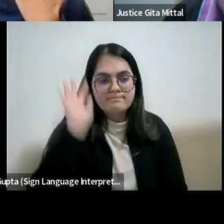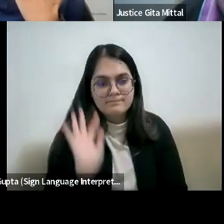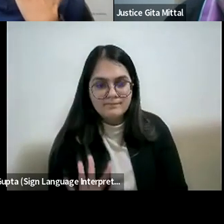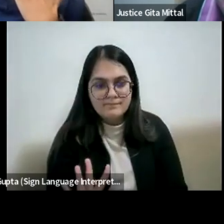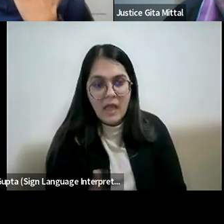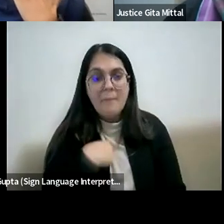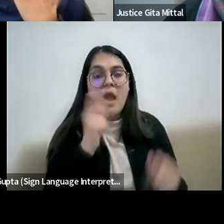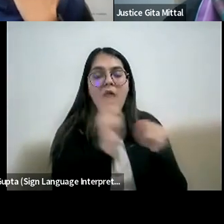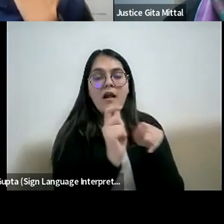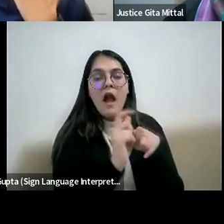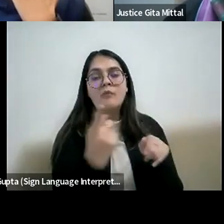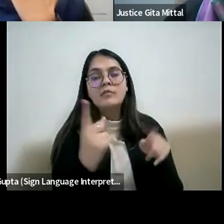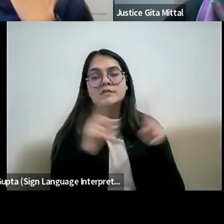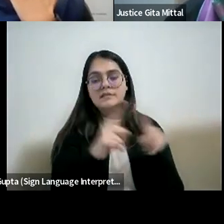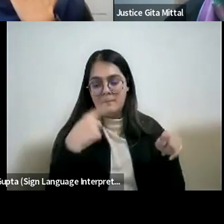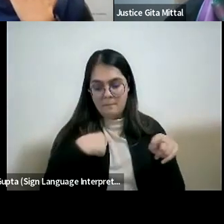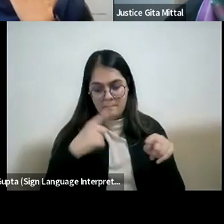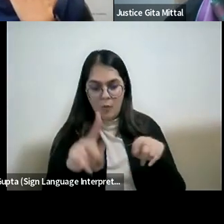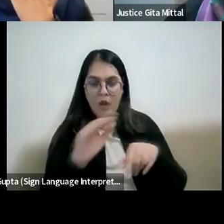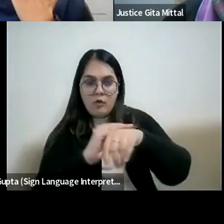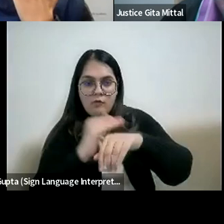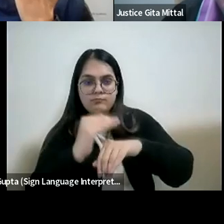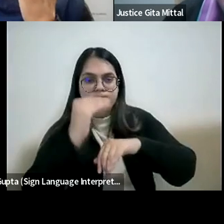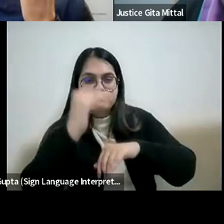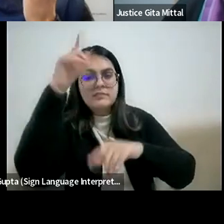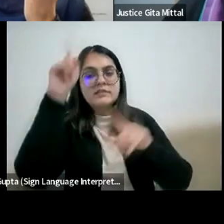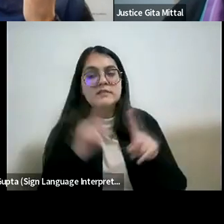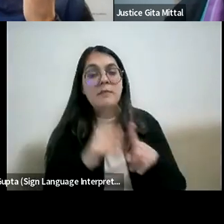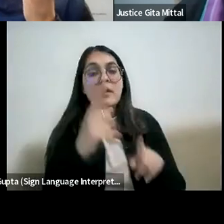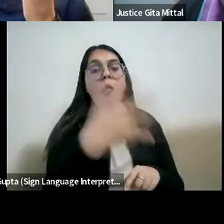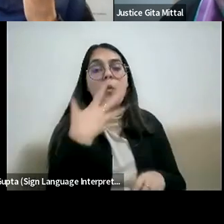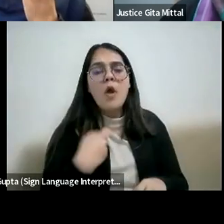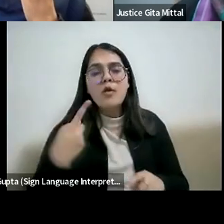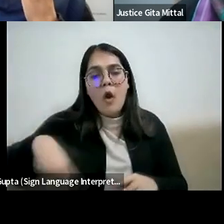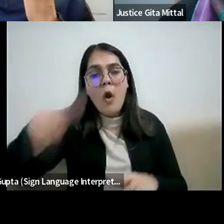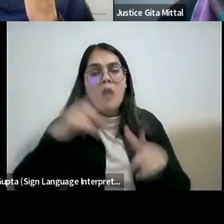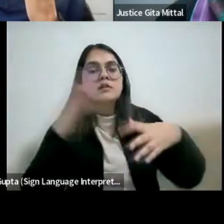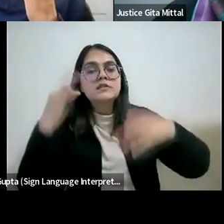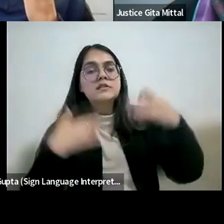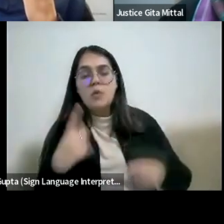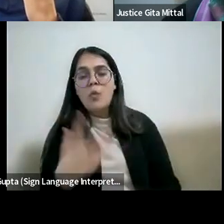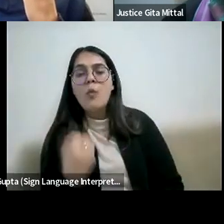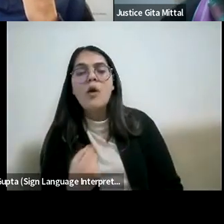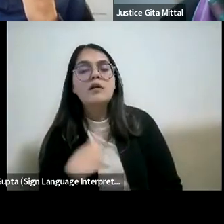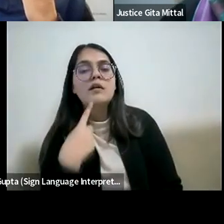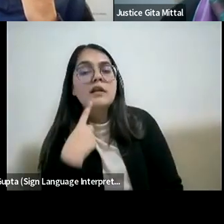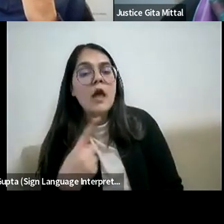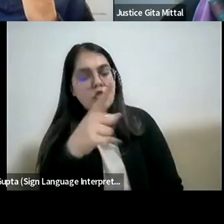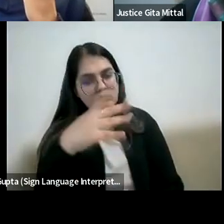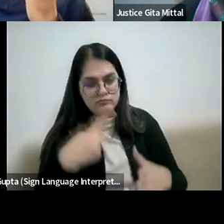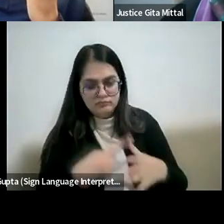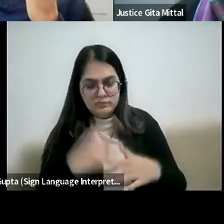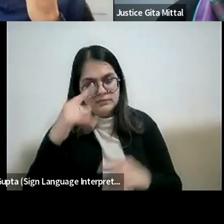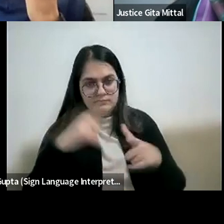work, And my first message to every judge has been that be whatever level judge you may